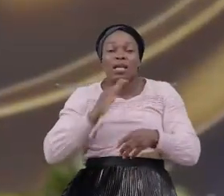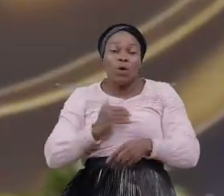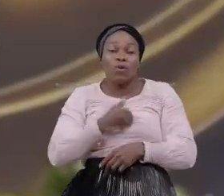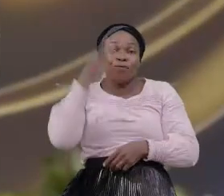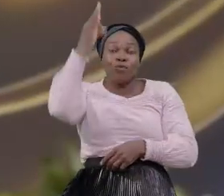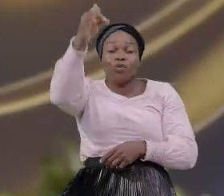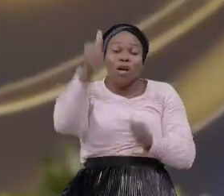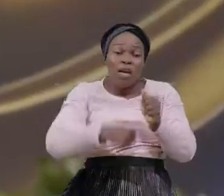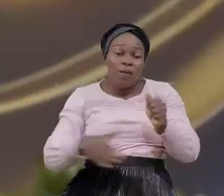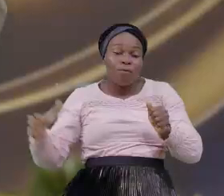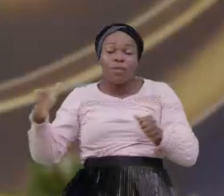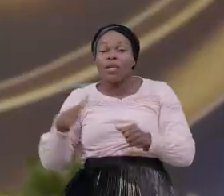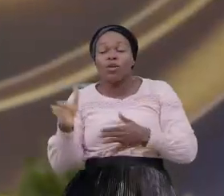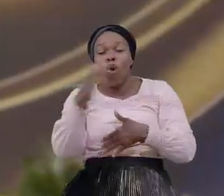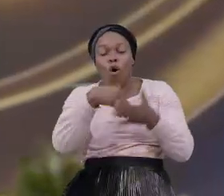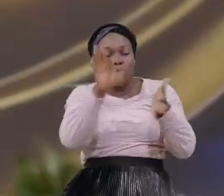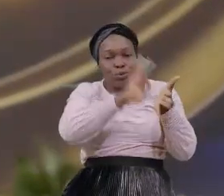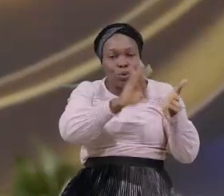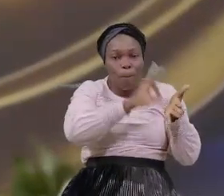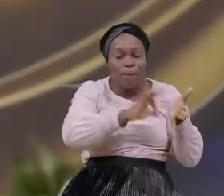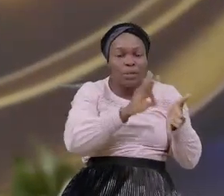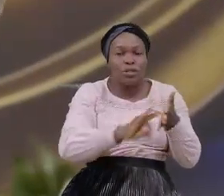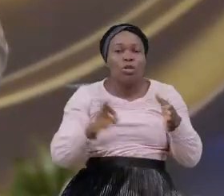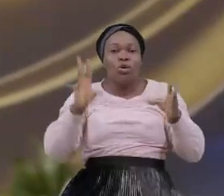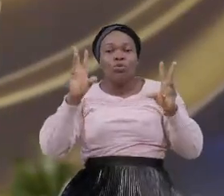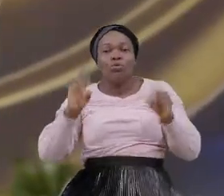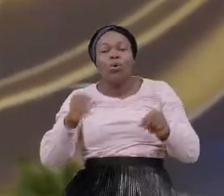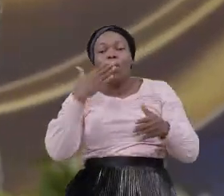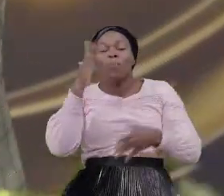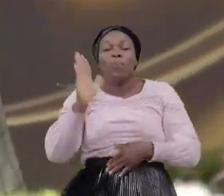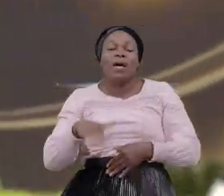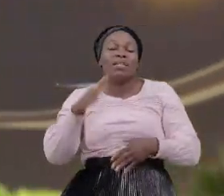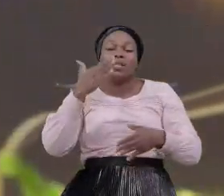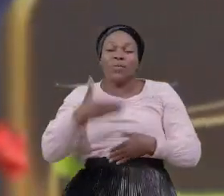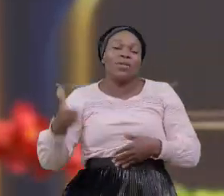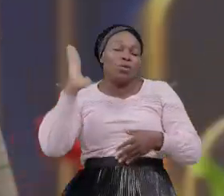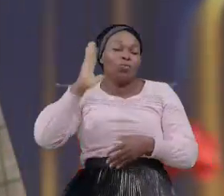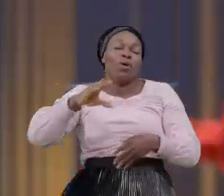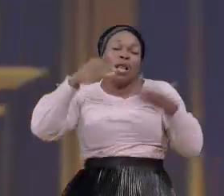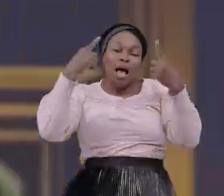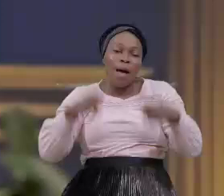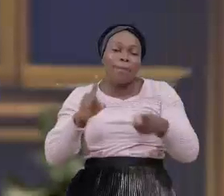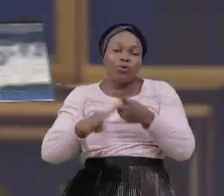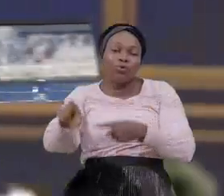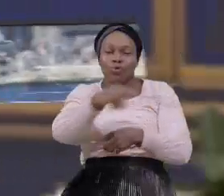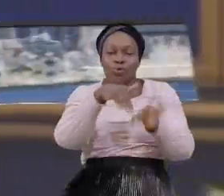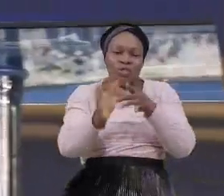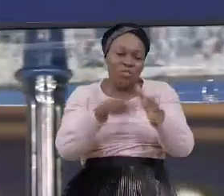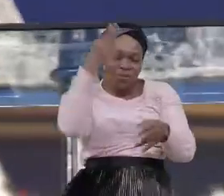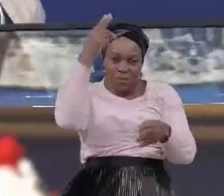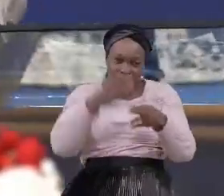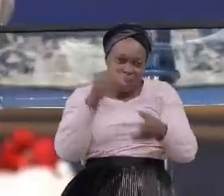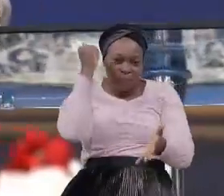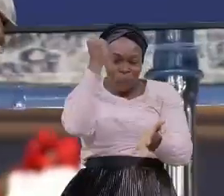everything all numbered. No bad thing will happen to you. The change that